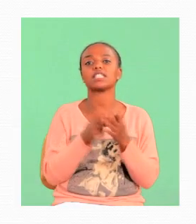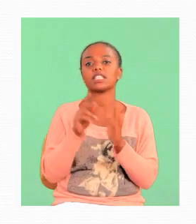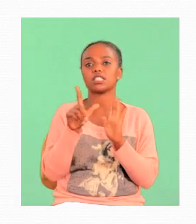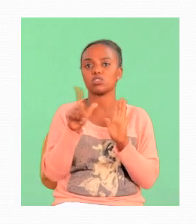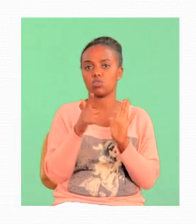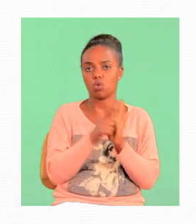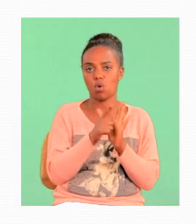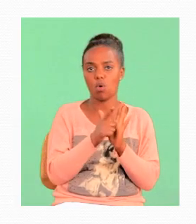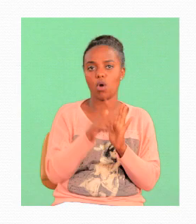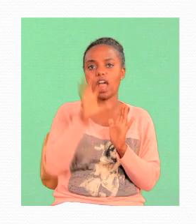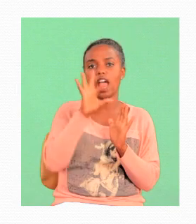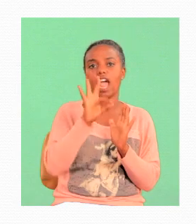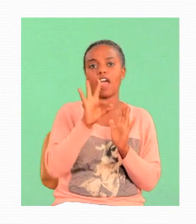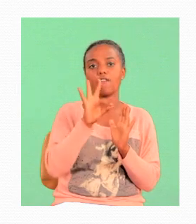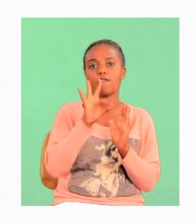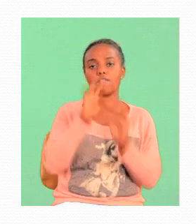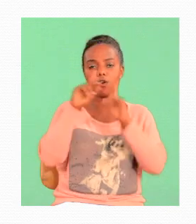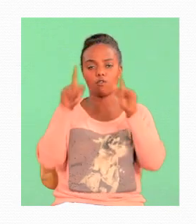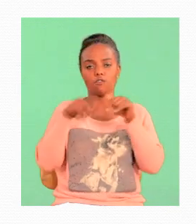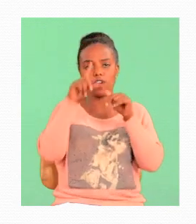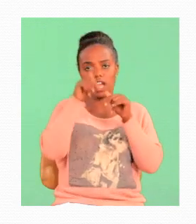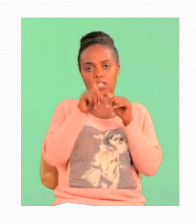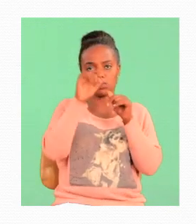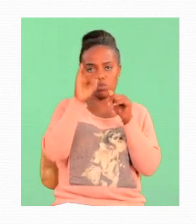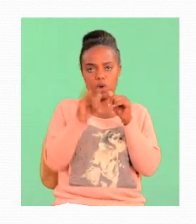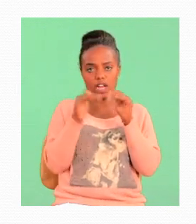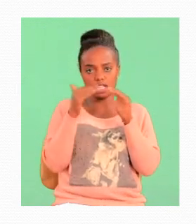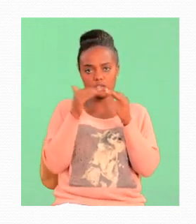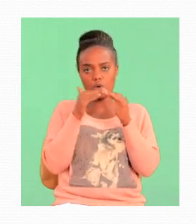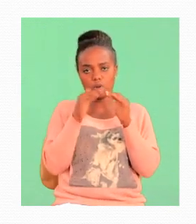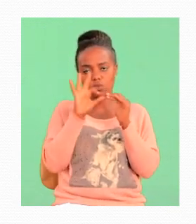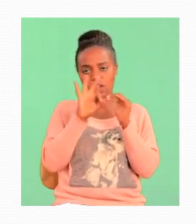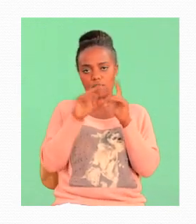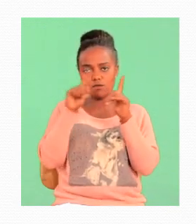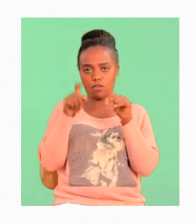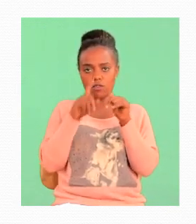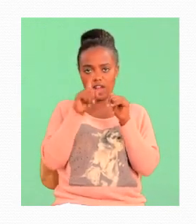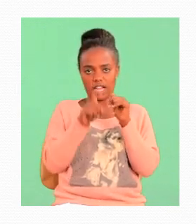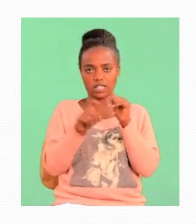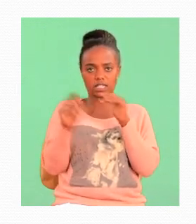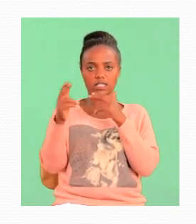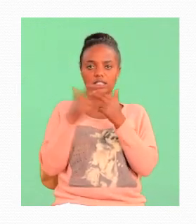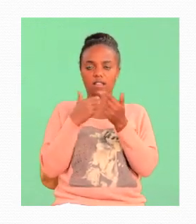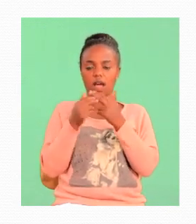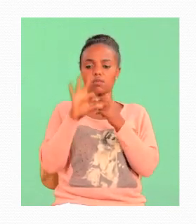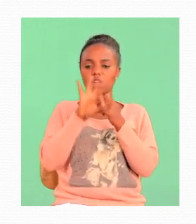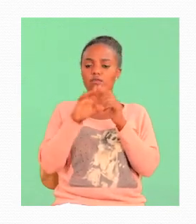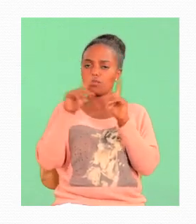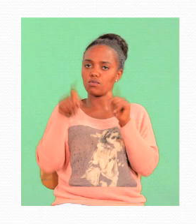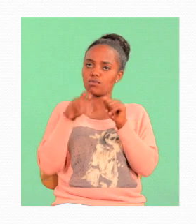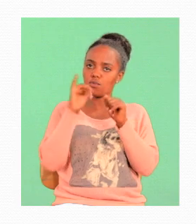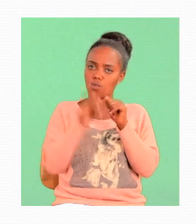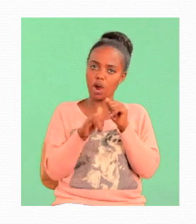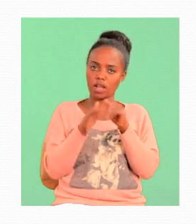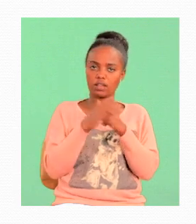of xy is equal to f of x times f of